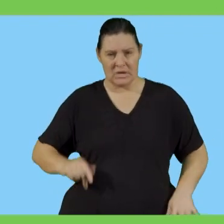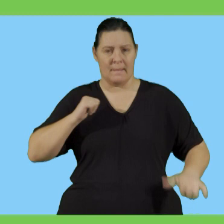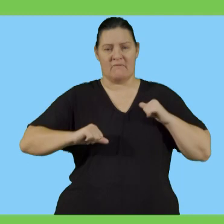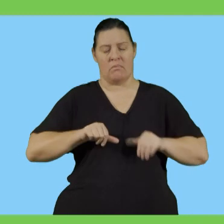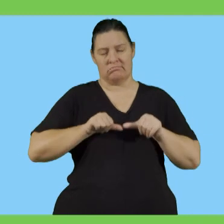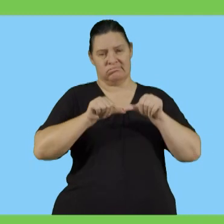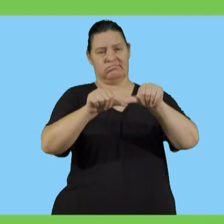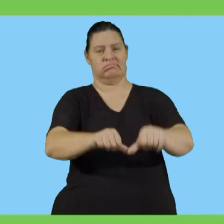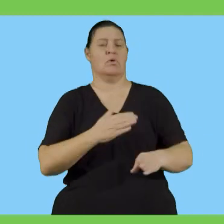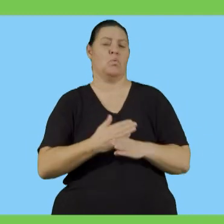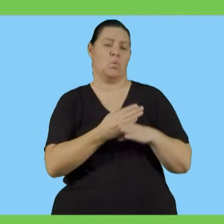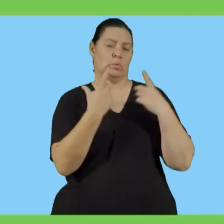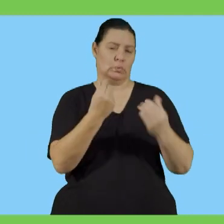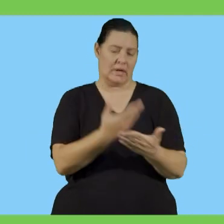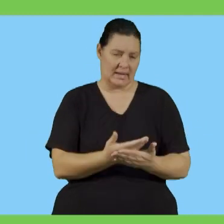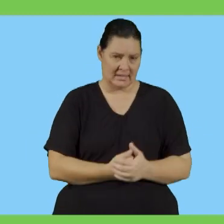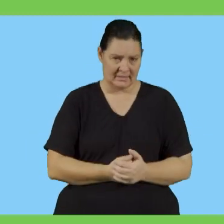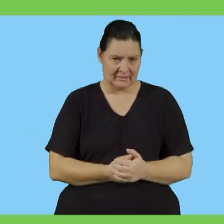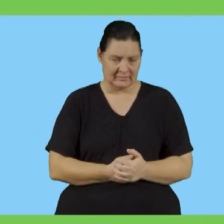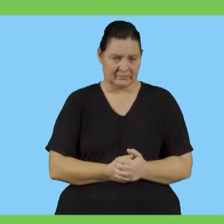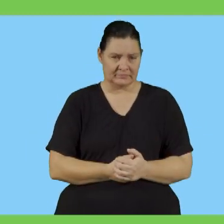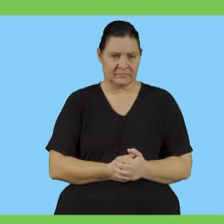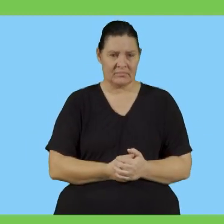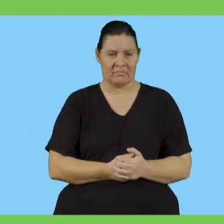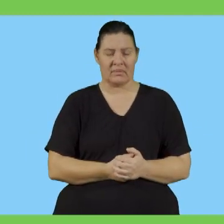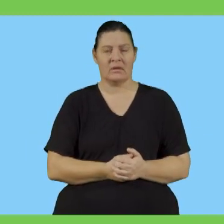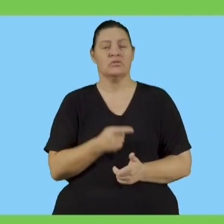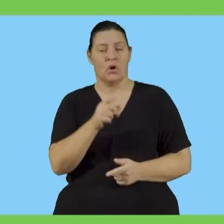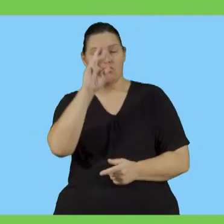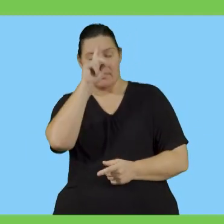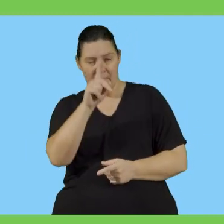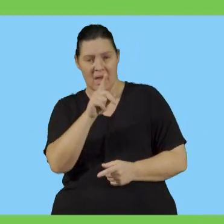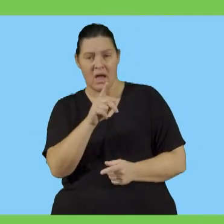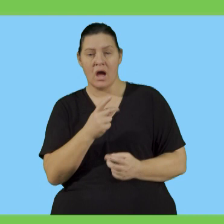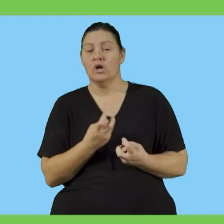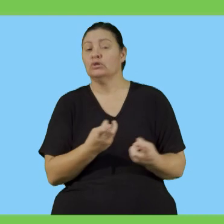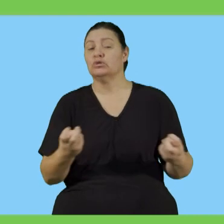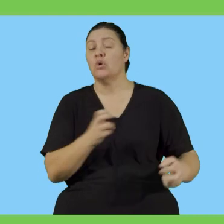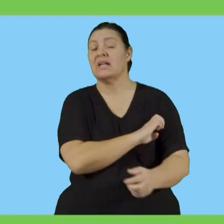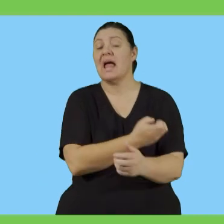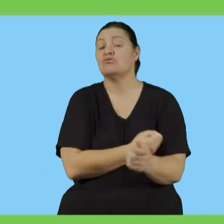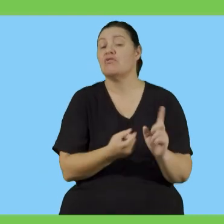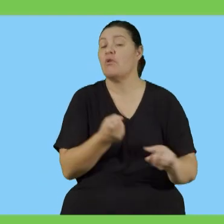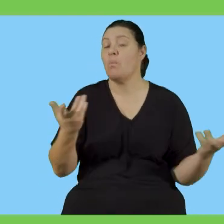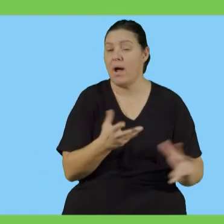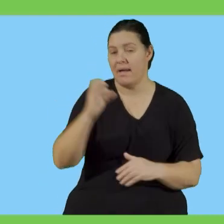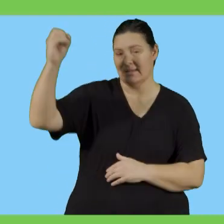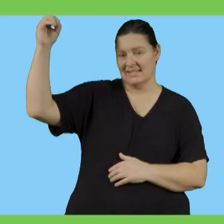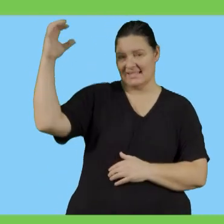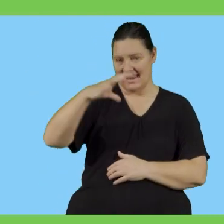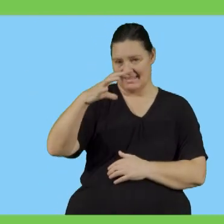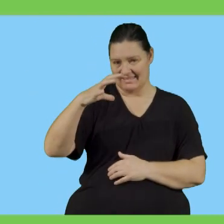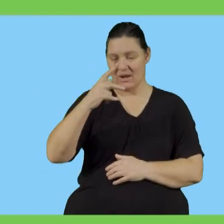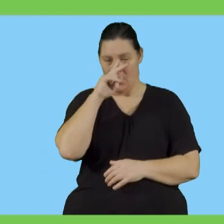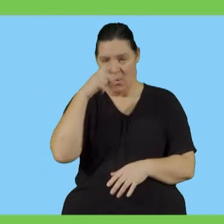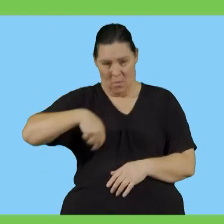to perform tasks. That one is a given. We spoke about it. And remember, the source of energy is the sun. So we all need